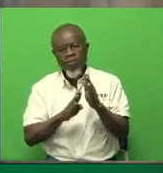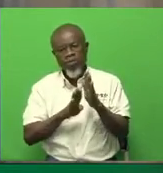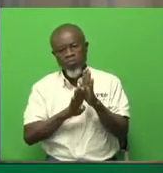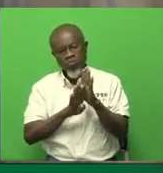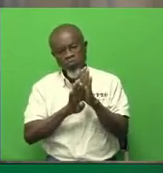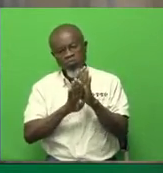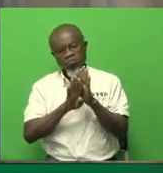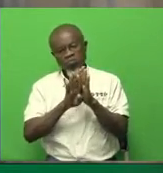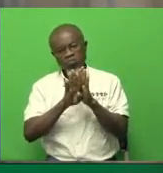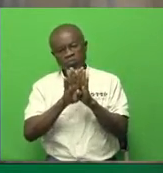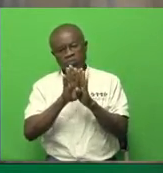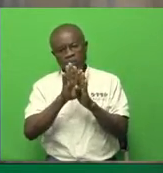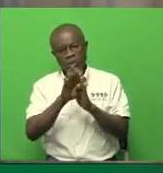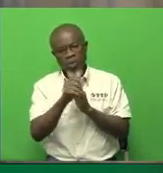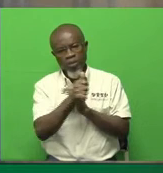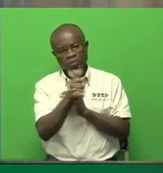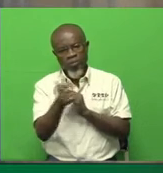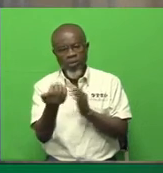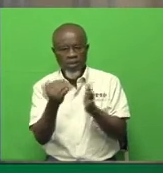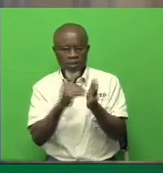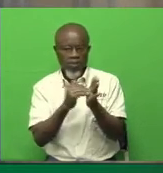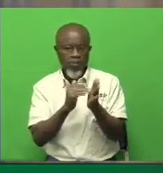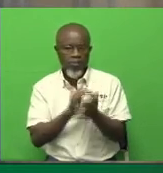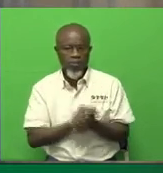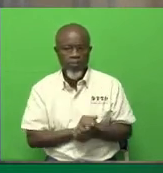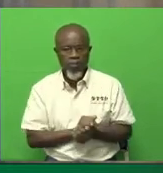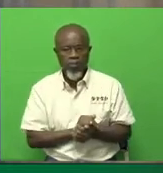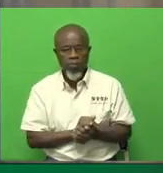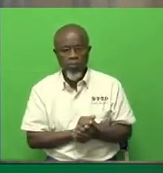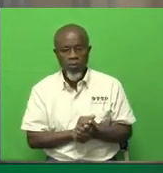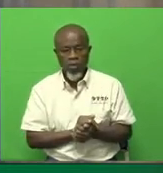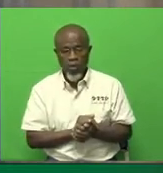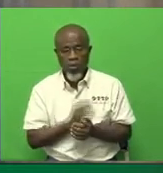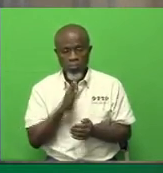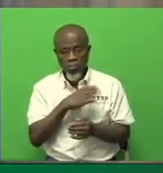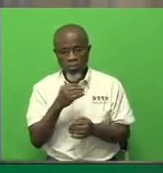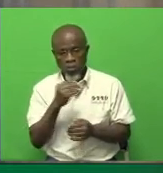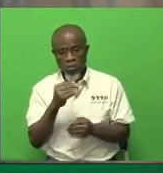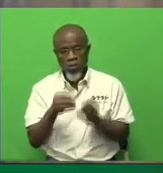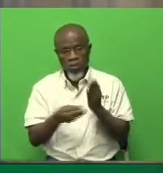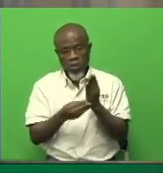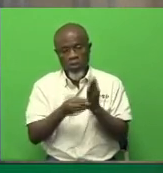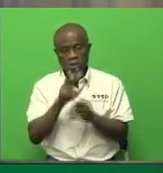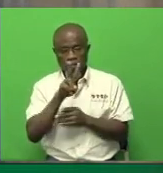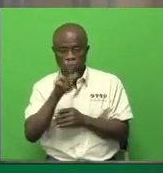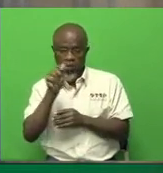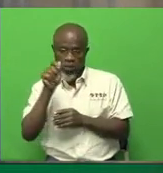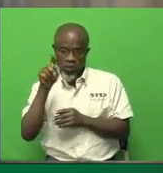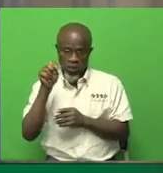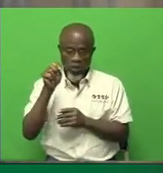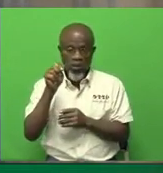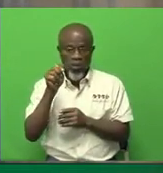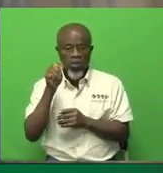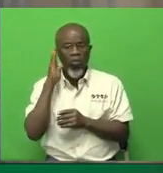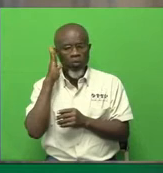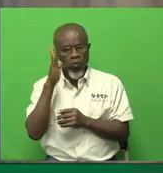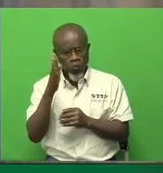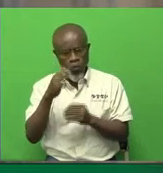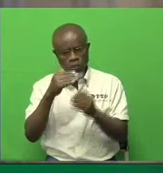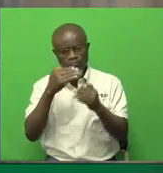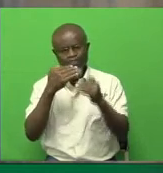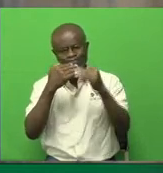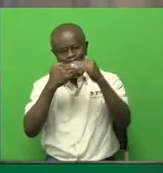about a vat regime and the fact that we will again remove basic food items from the vatnet and improve